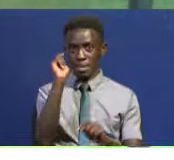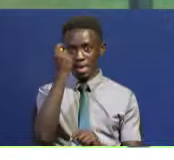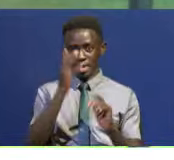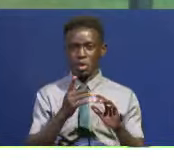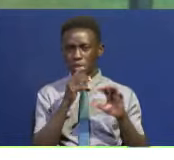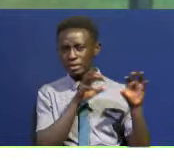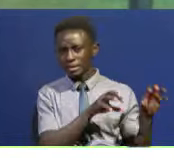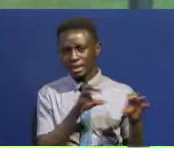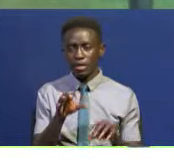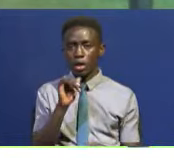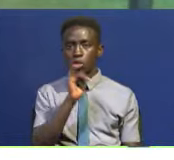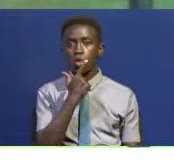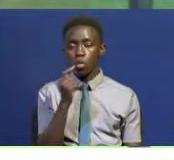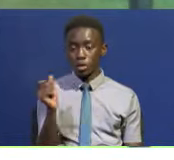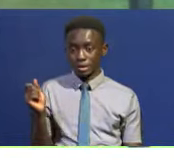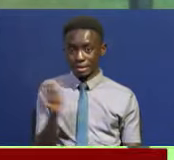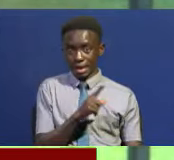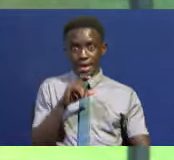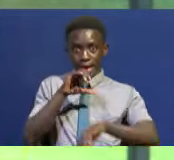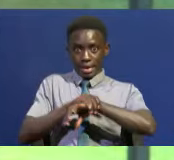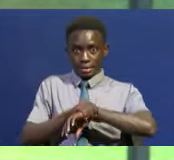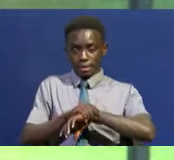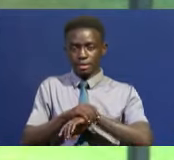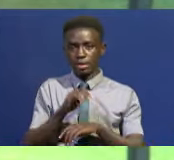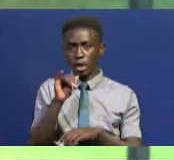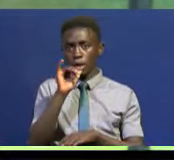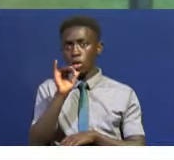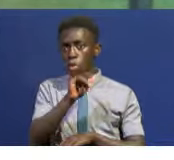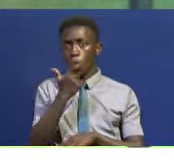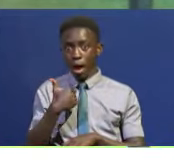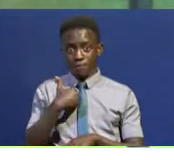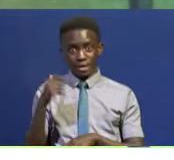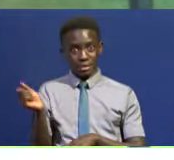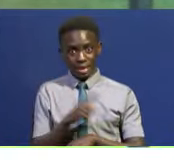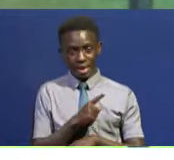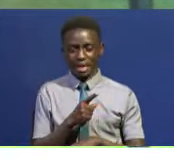Kenyans who are earning salaries, they are crying all over the place. You'll be surprised some